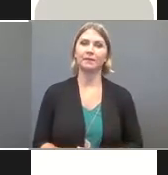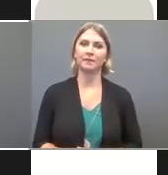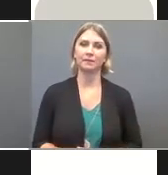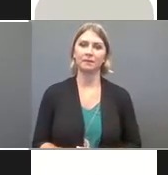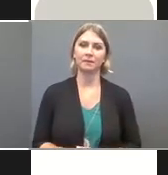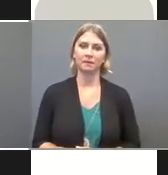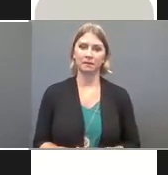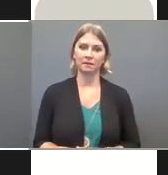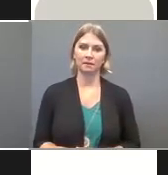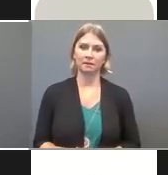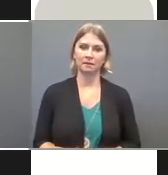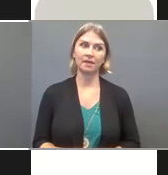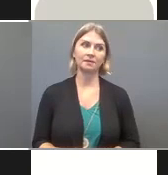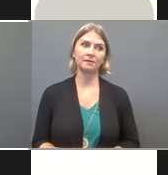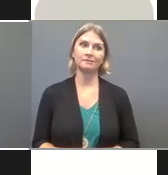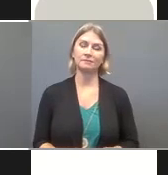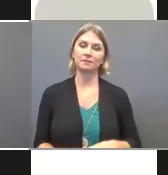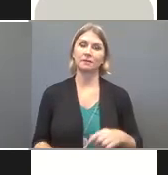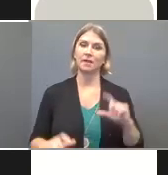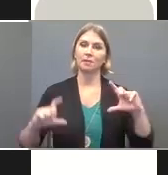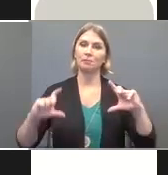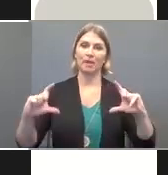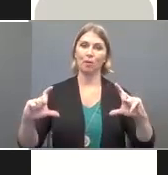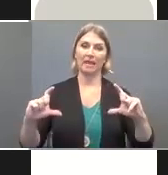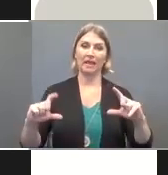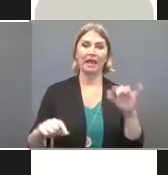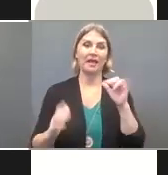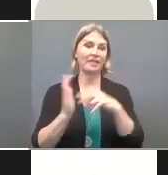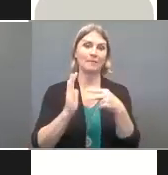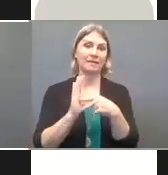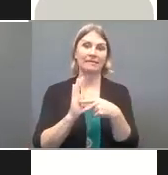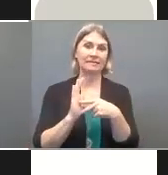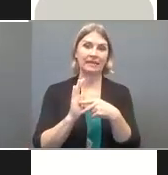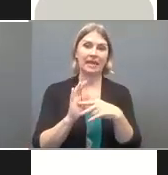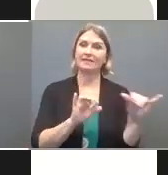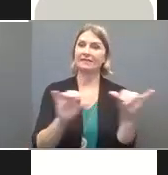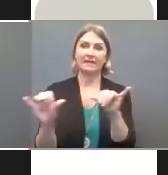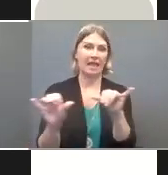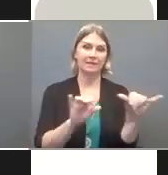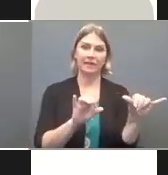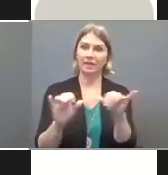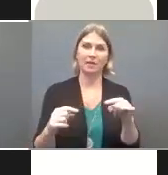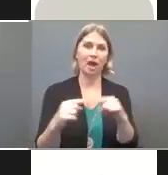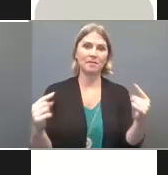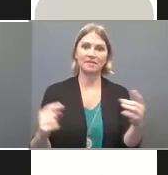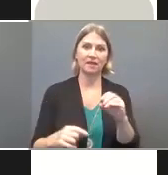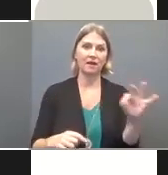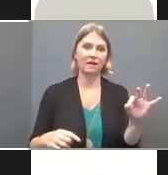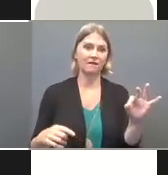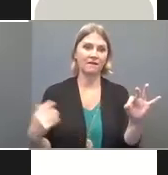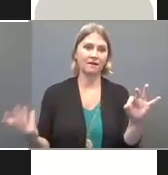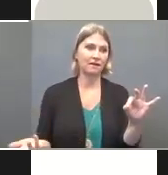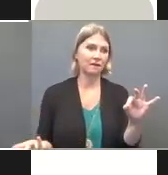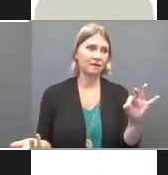Now comes big omega. Now big omega basically means the same thing but the opposite of big O. Essentially big omega